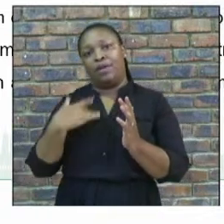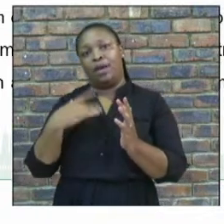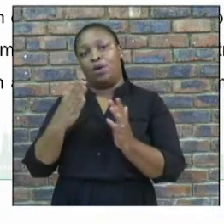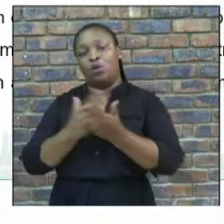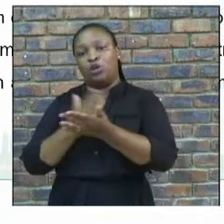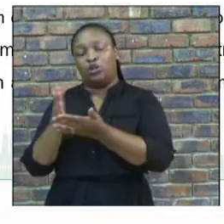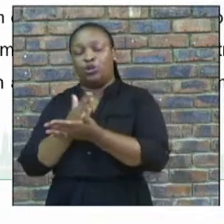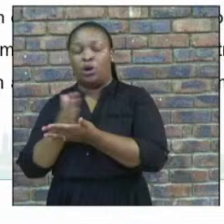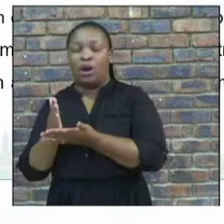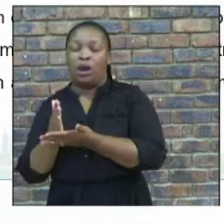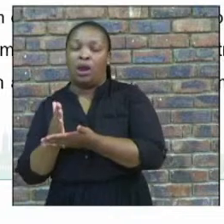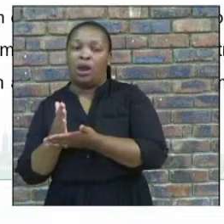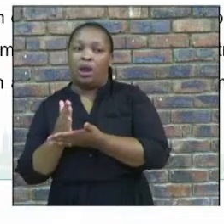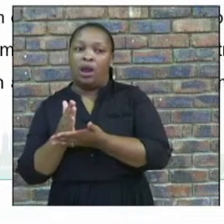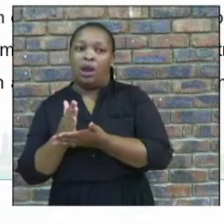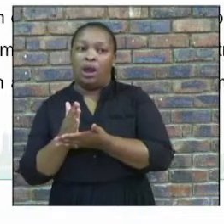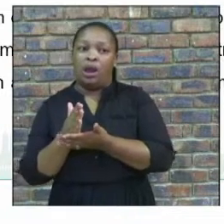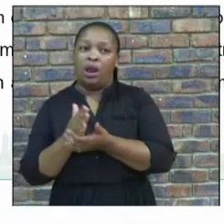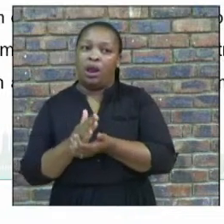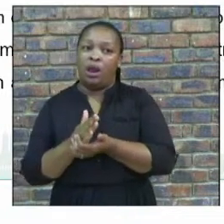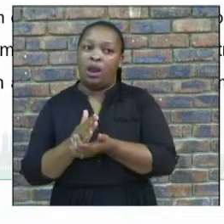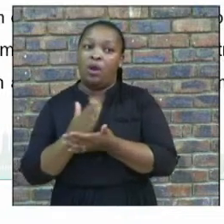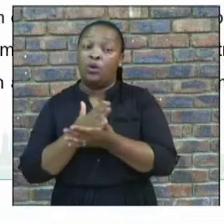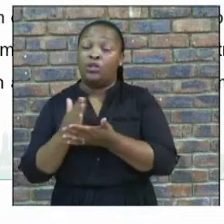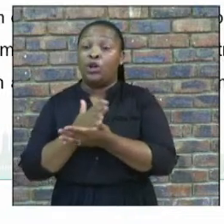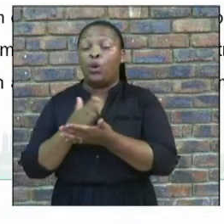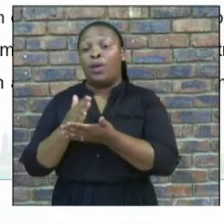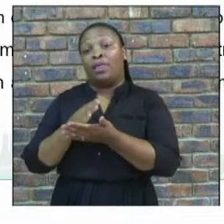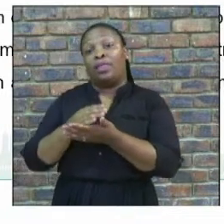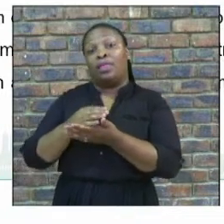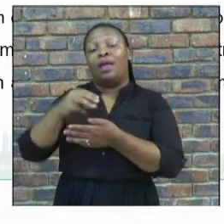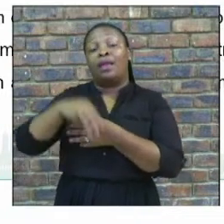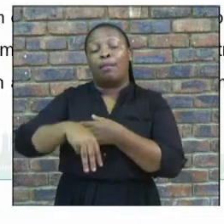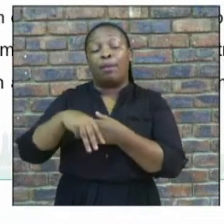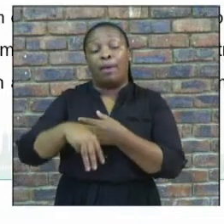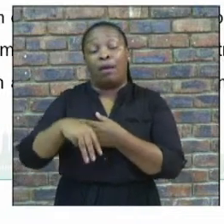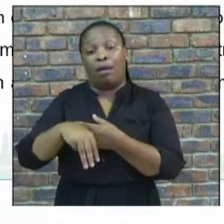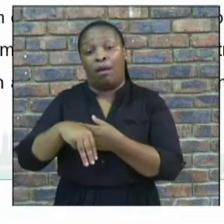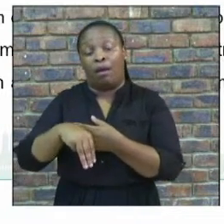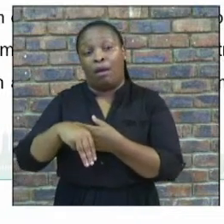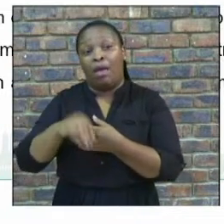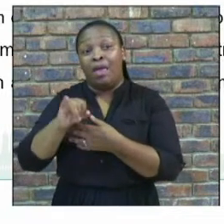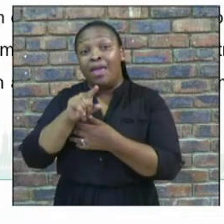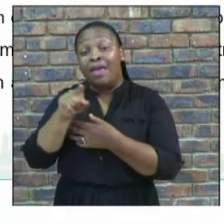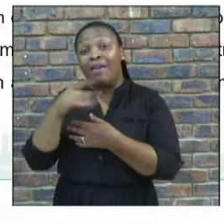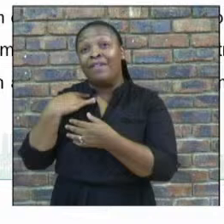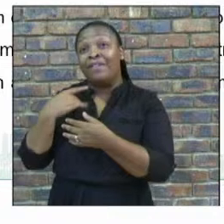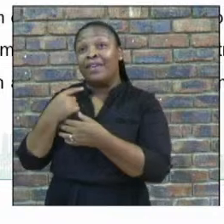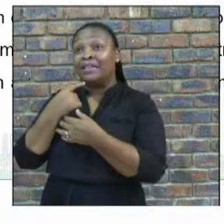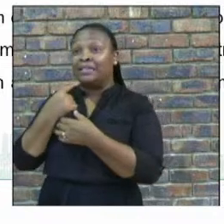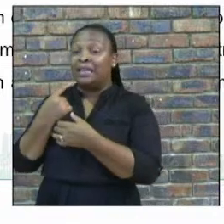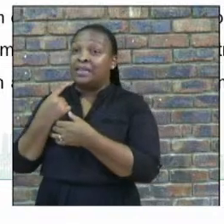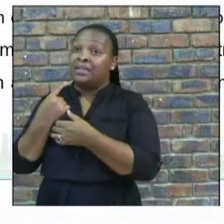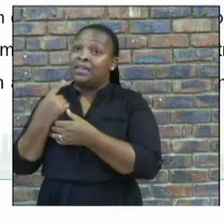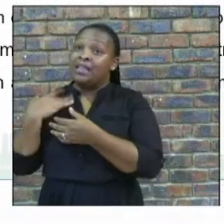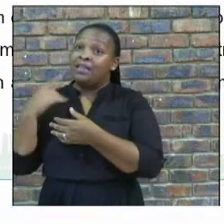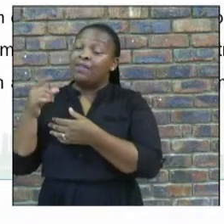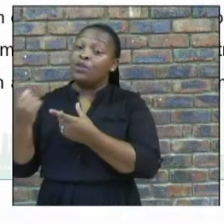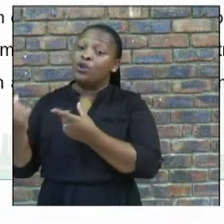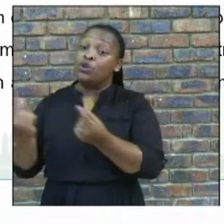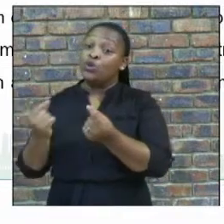continental shelf with Namibia. So if it happens that when they do